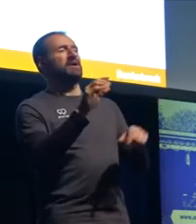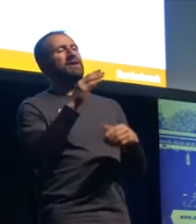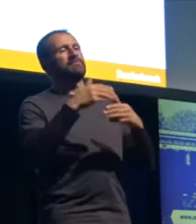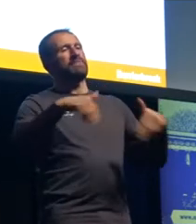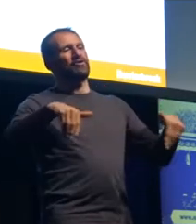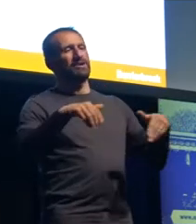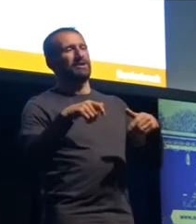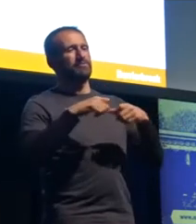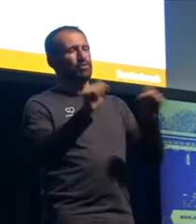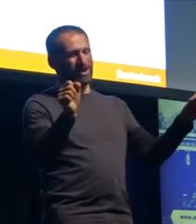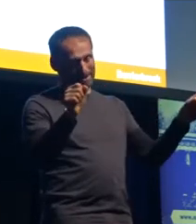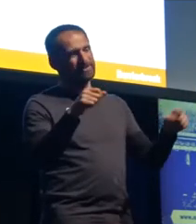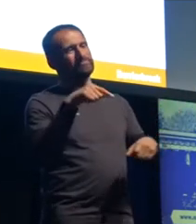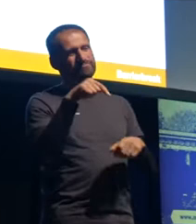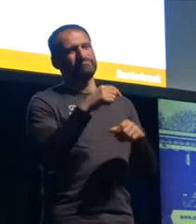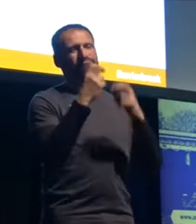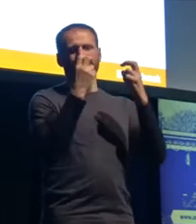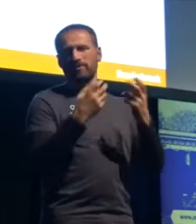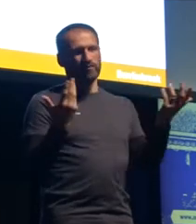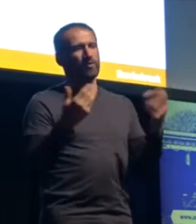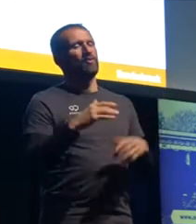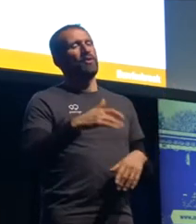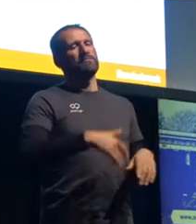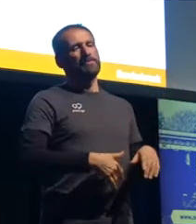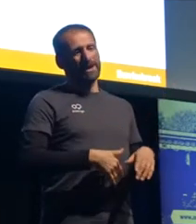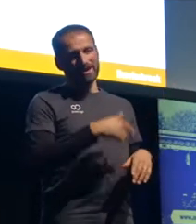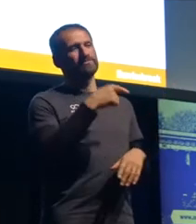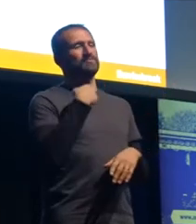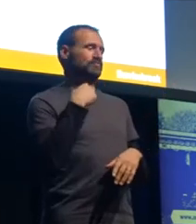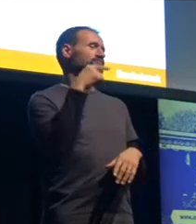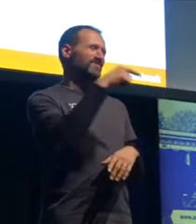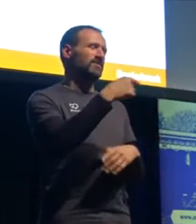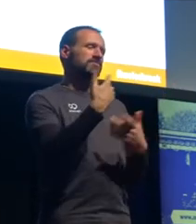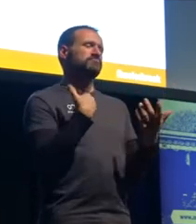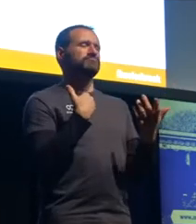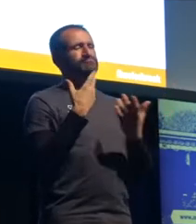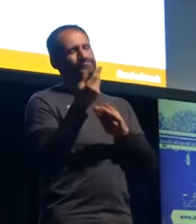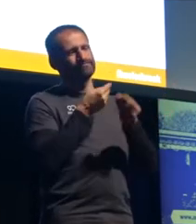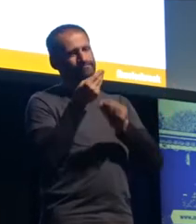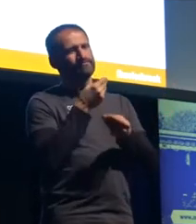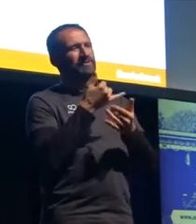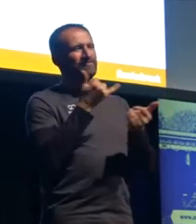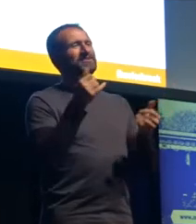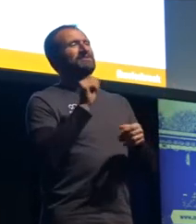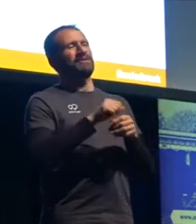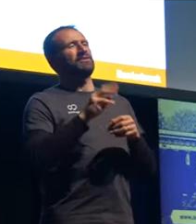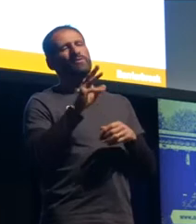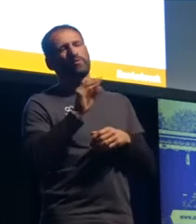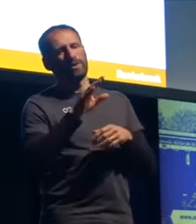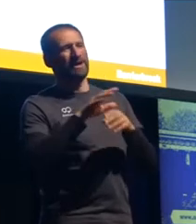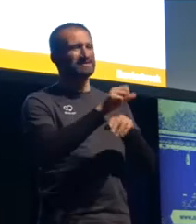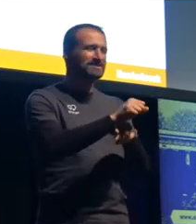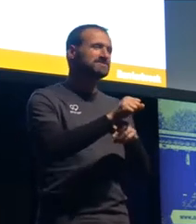Mumbai, and it does a lot of work with web accessibility, everything, consulting, auditing, and all that kind of stuff.